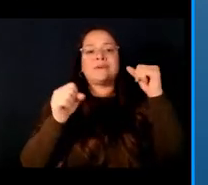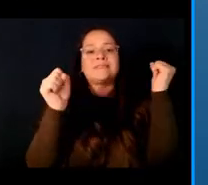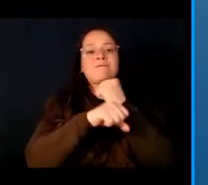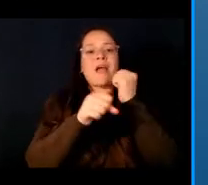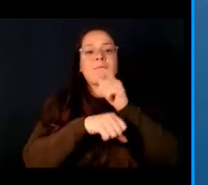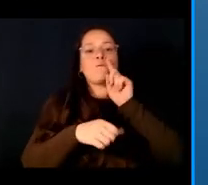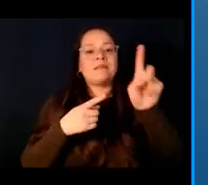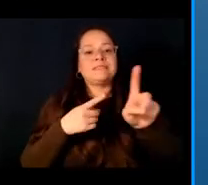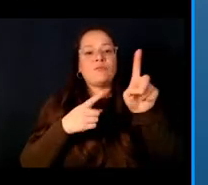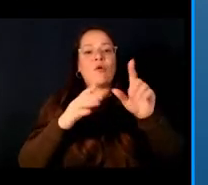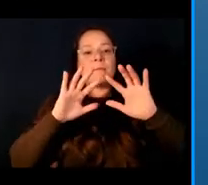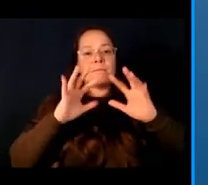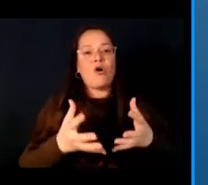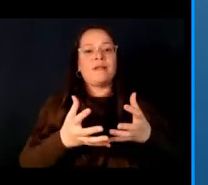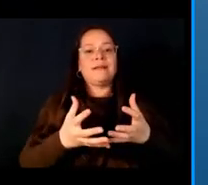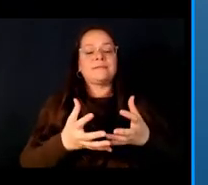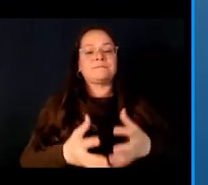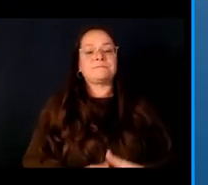Democratic Party